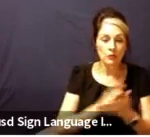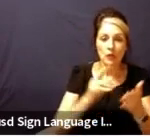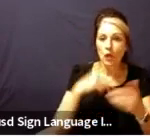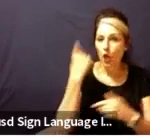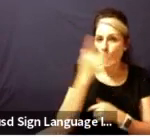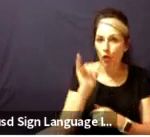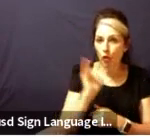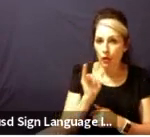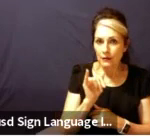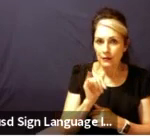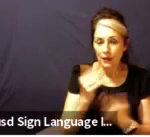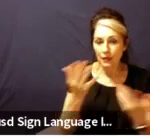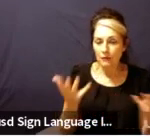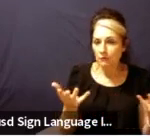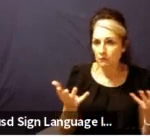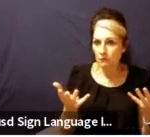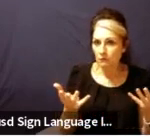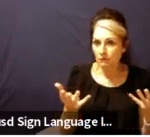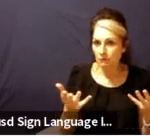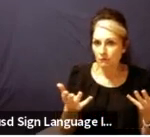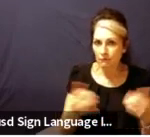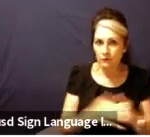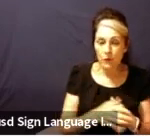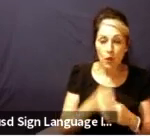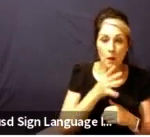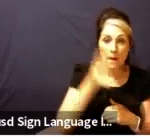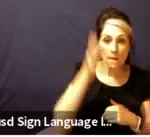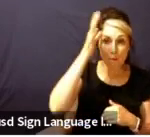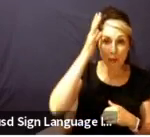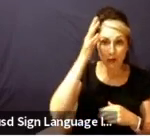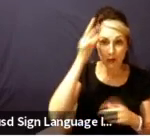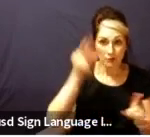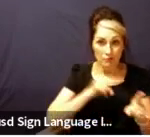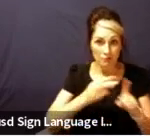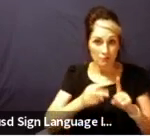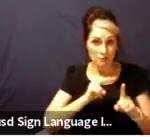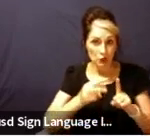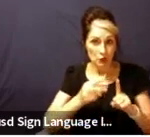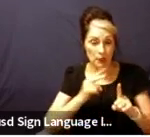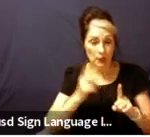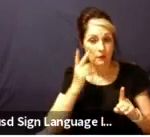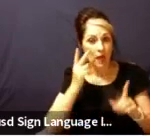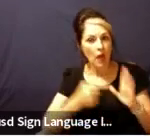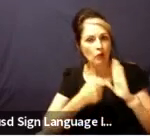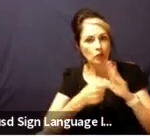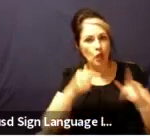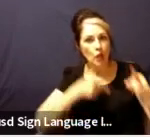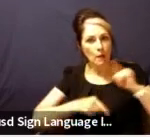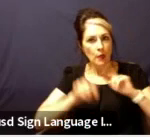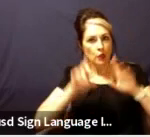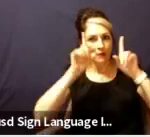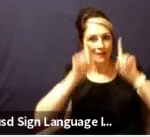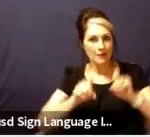like on the parent portal? Let me go back to that test account.